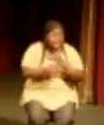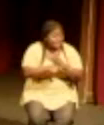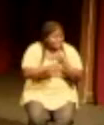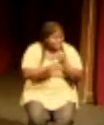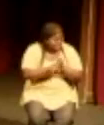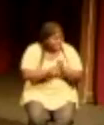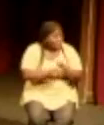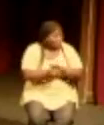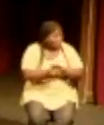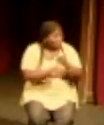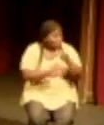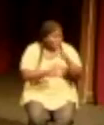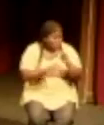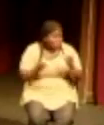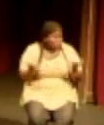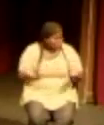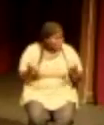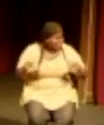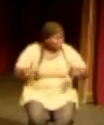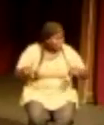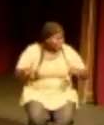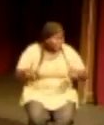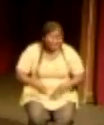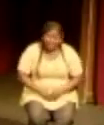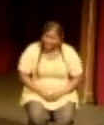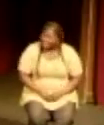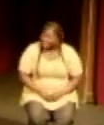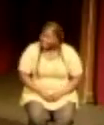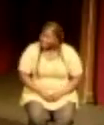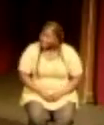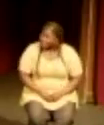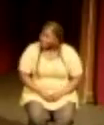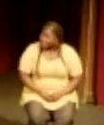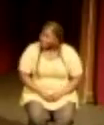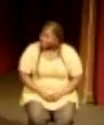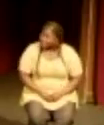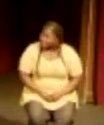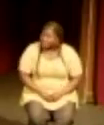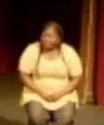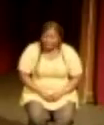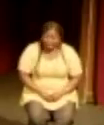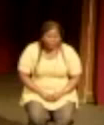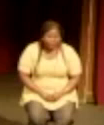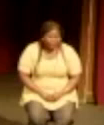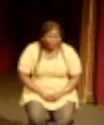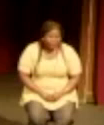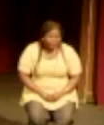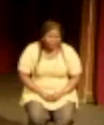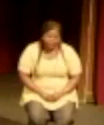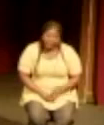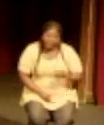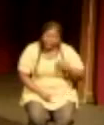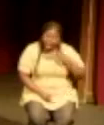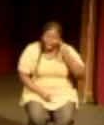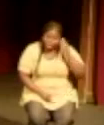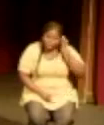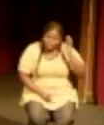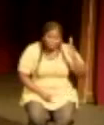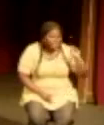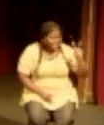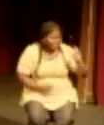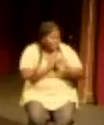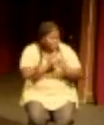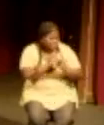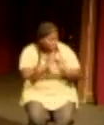local heroes here, and so I thought I was going to beat the TV commercials. I was sure of it. And then last night I saw one of